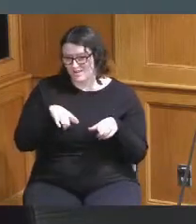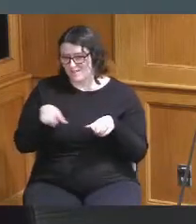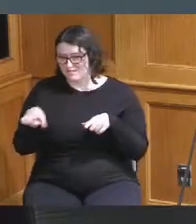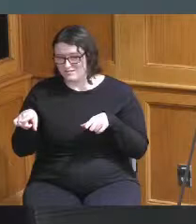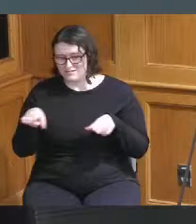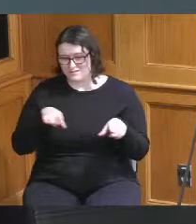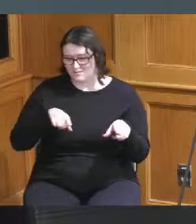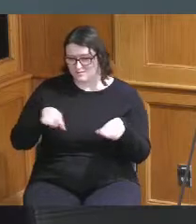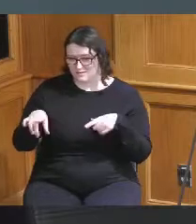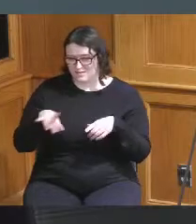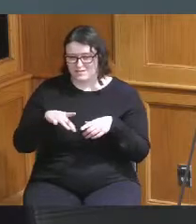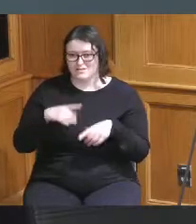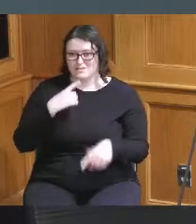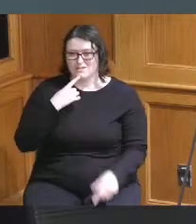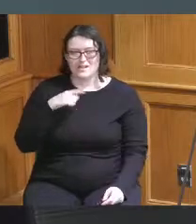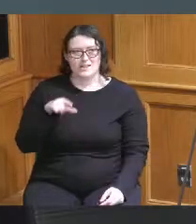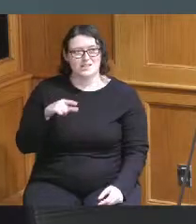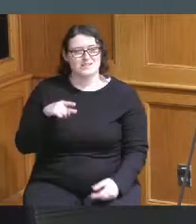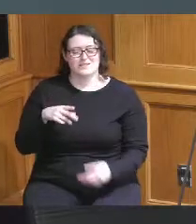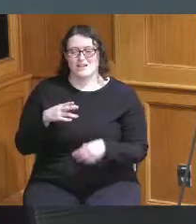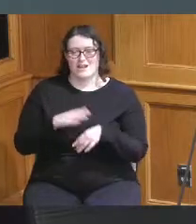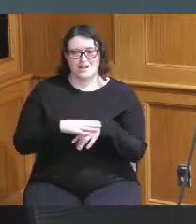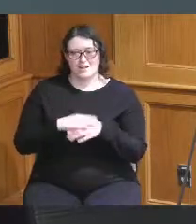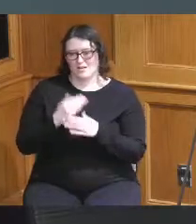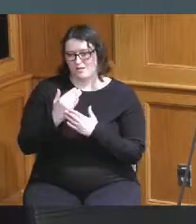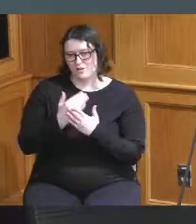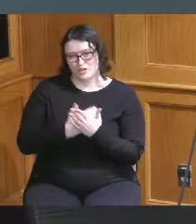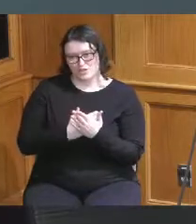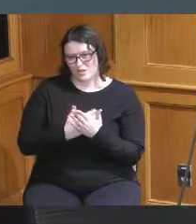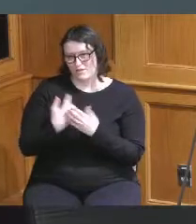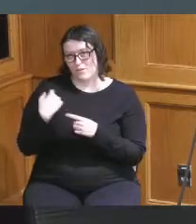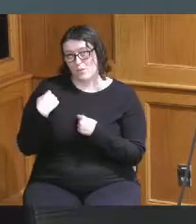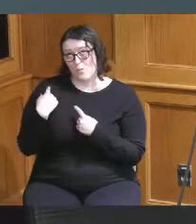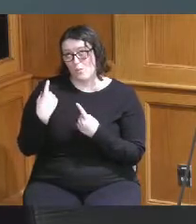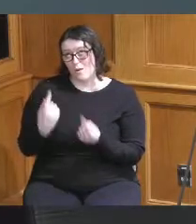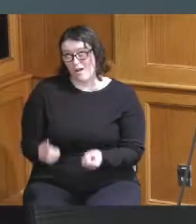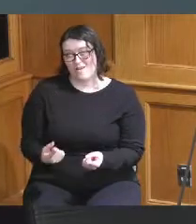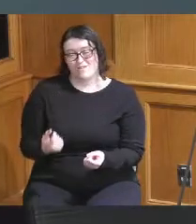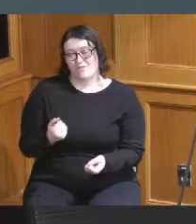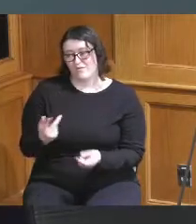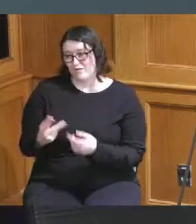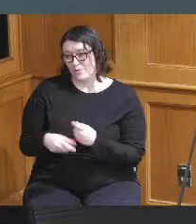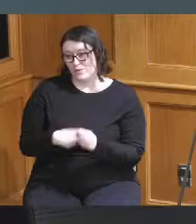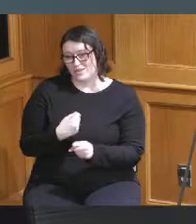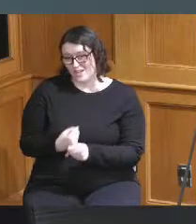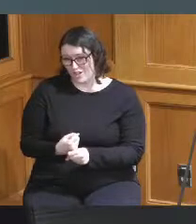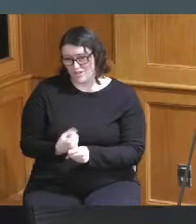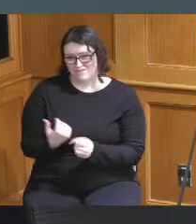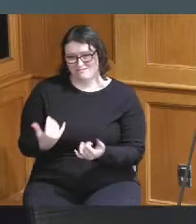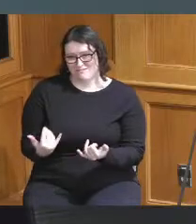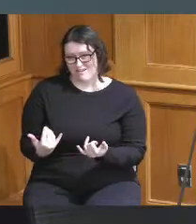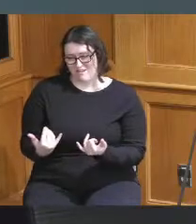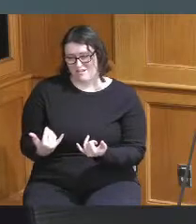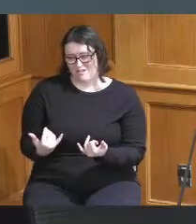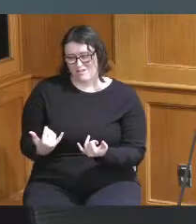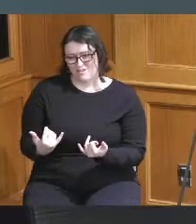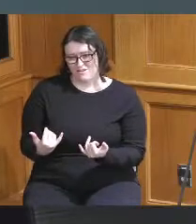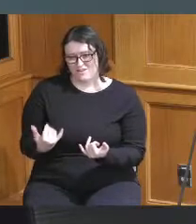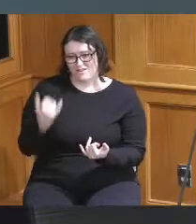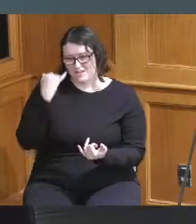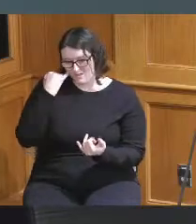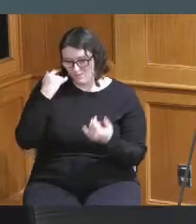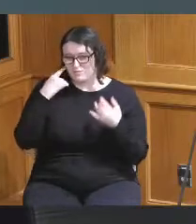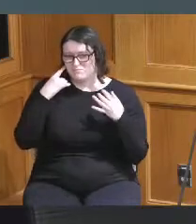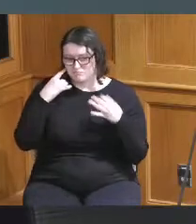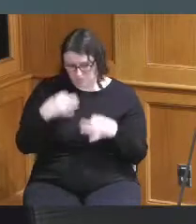earlier, this item has been on the agenda for quite a while, for a few years, and if we